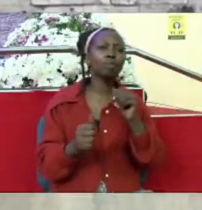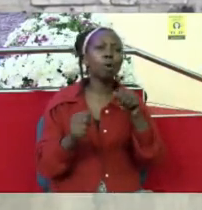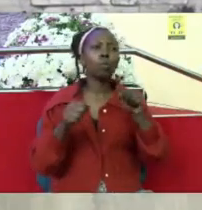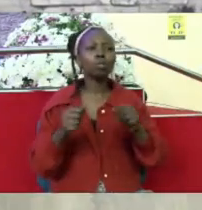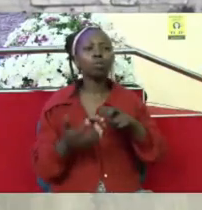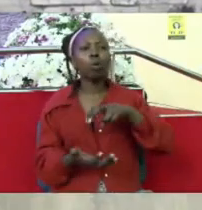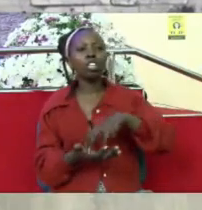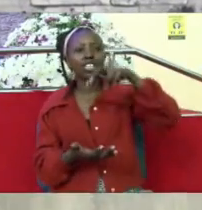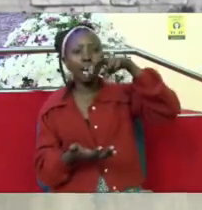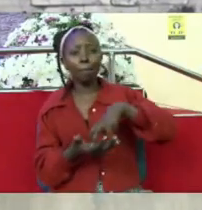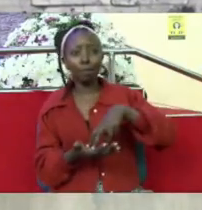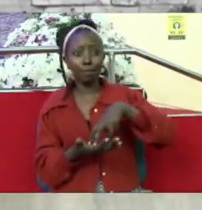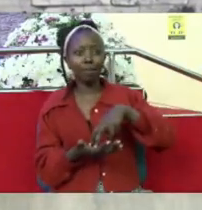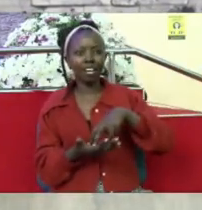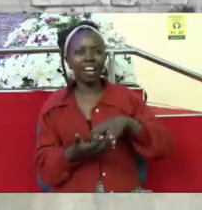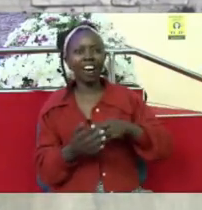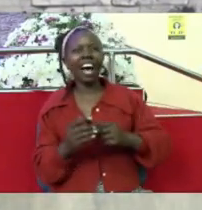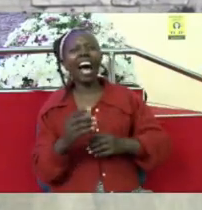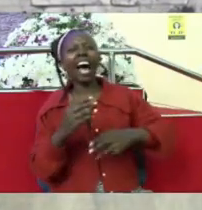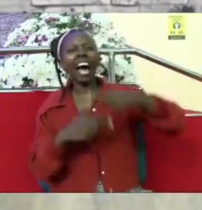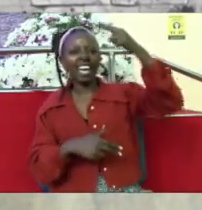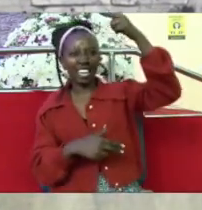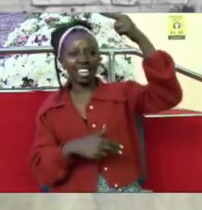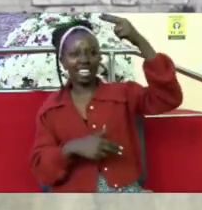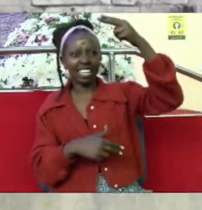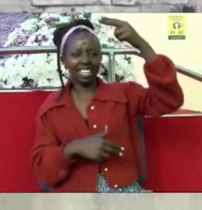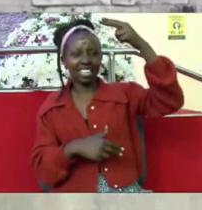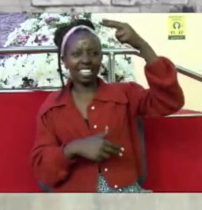if he was like me, 5'11". So you jump